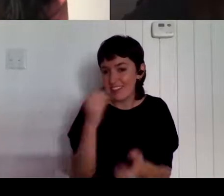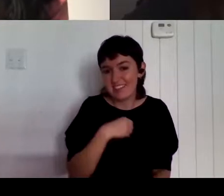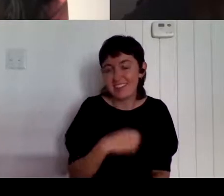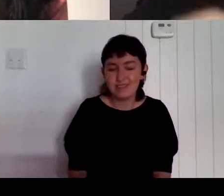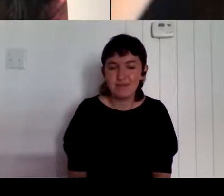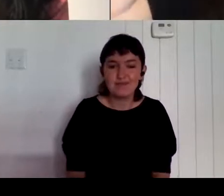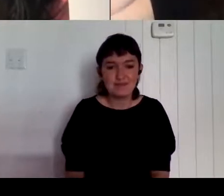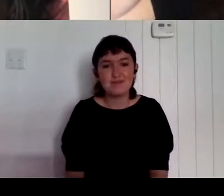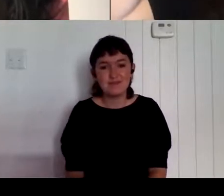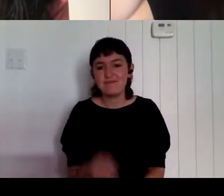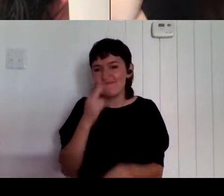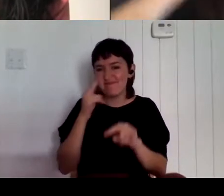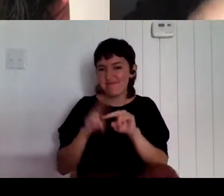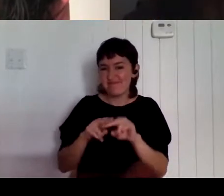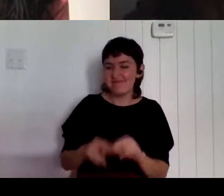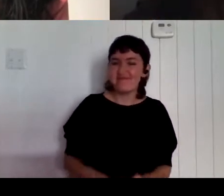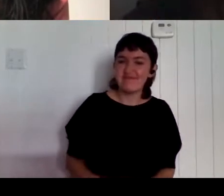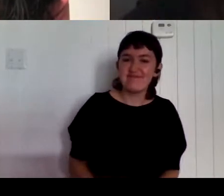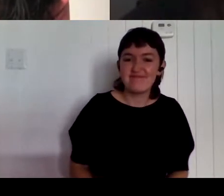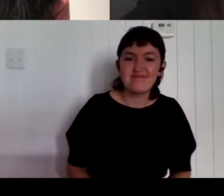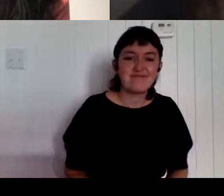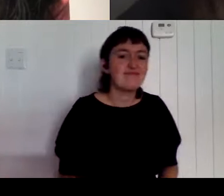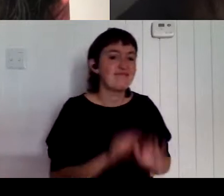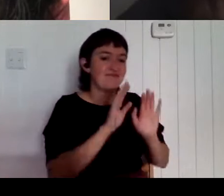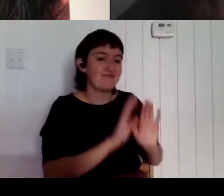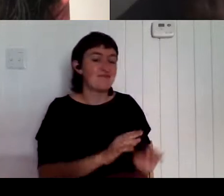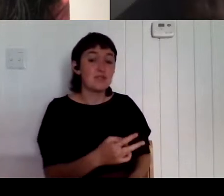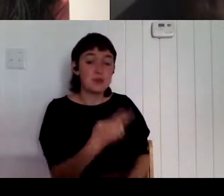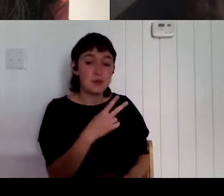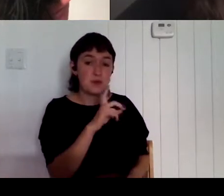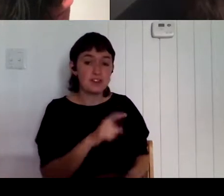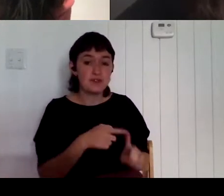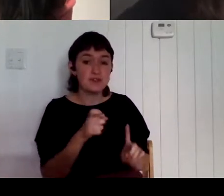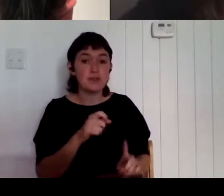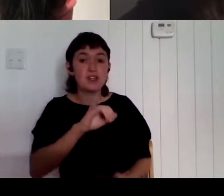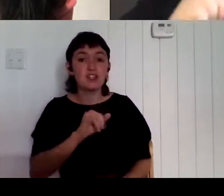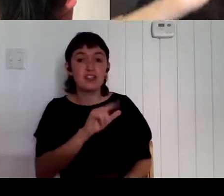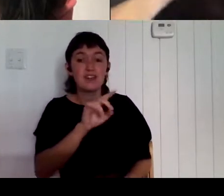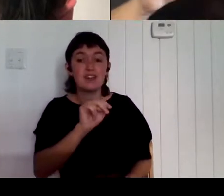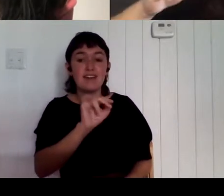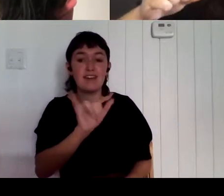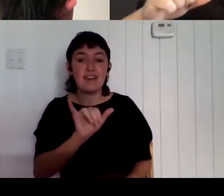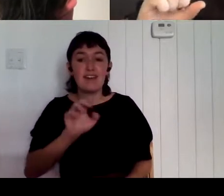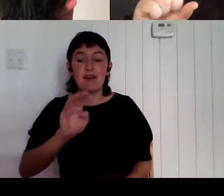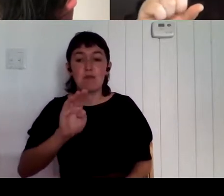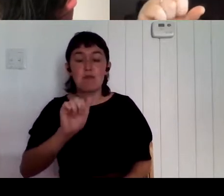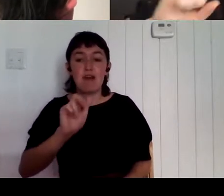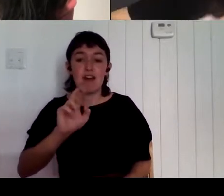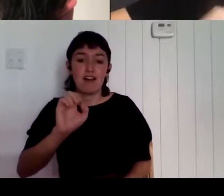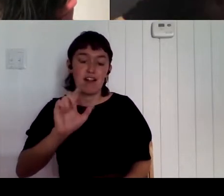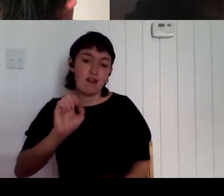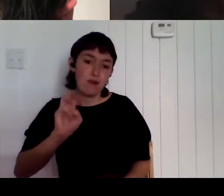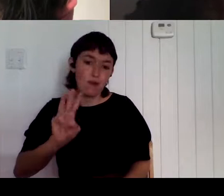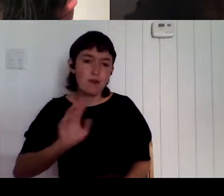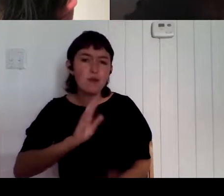It's a lot of fun. Awesome. We've got a question, two questions from Jenny Barlow. Um, what is the most favorite part of your job